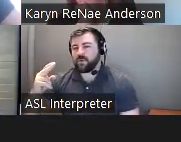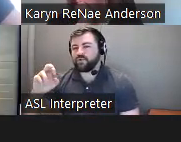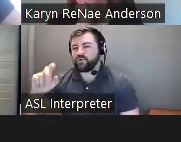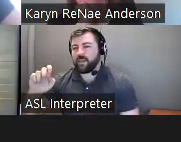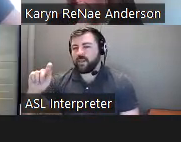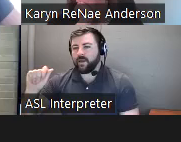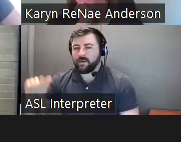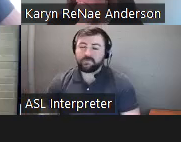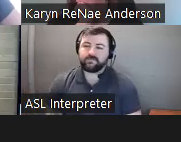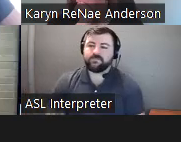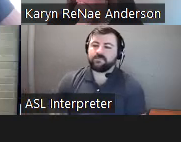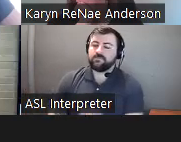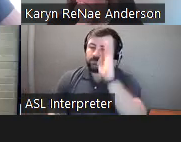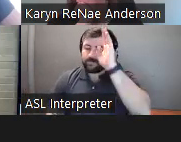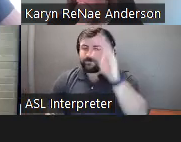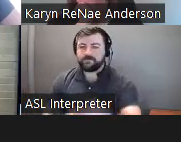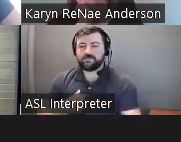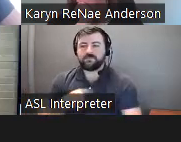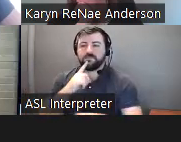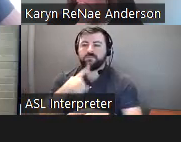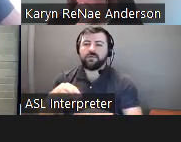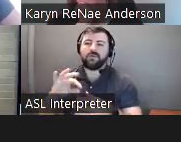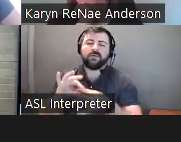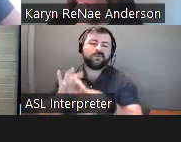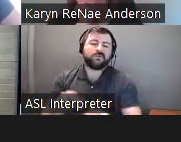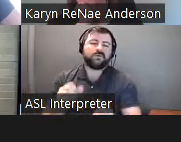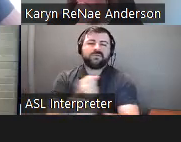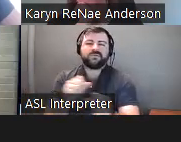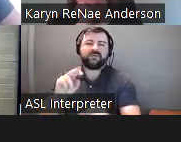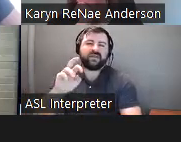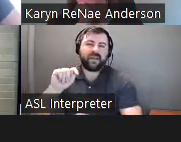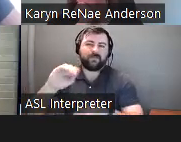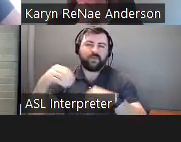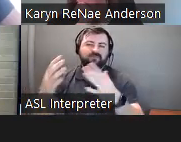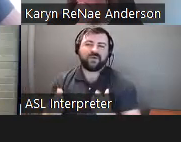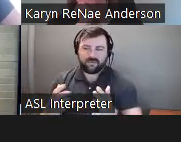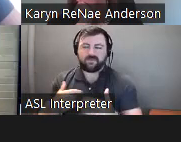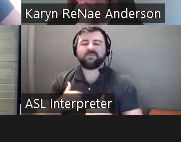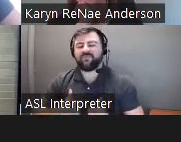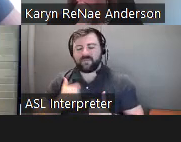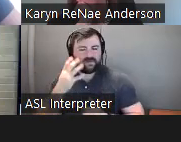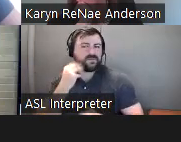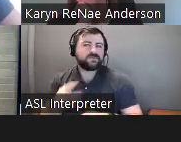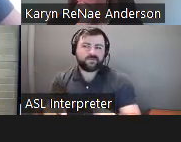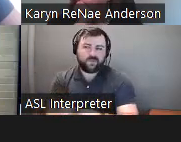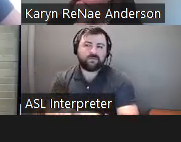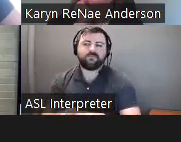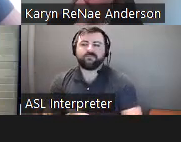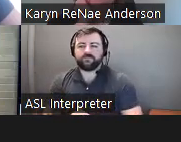Hi. So I fall under the category of safety net provider and have lived experience as well.